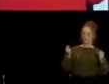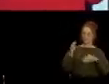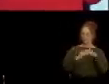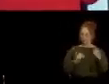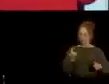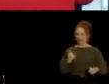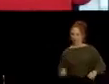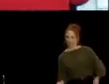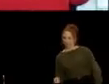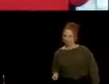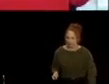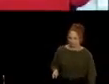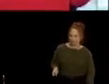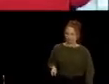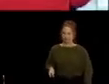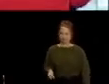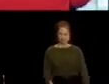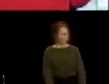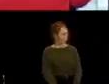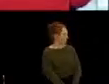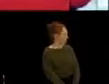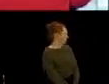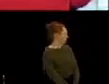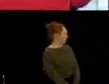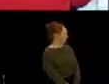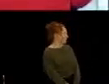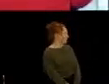down on it earlier.